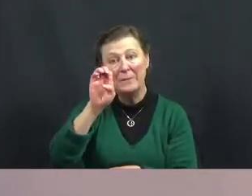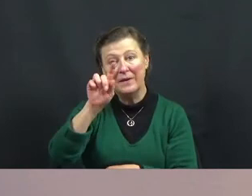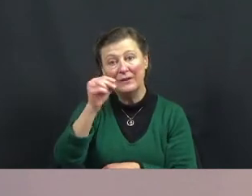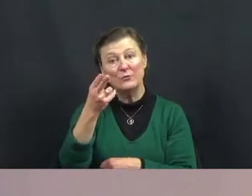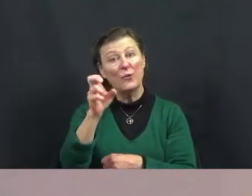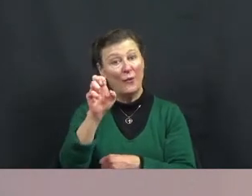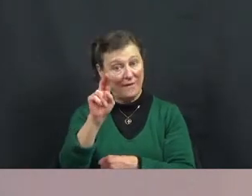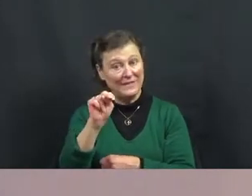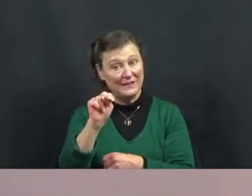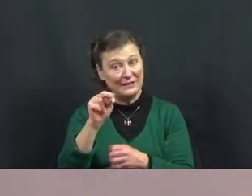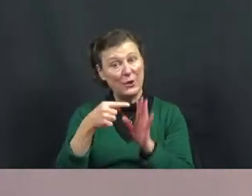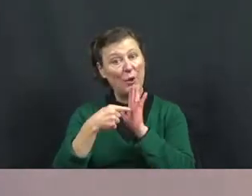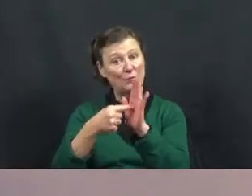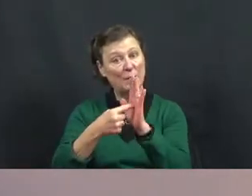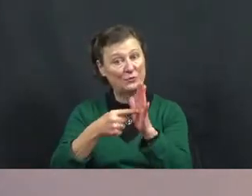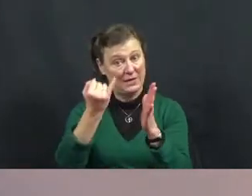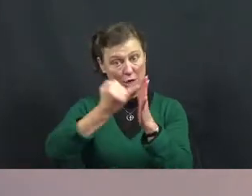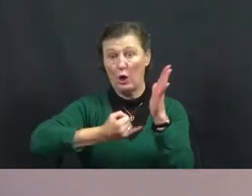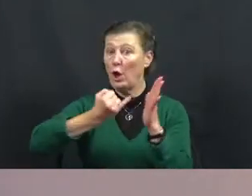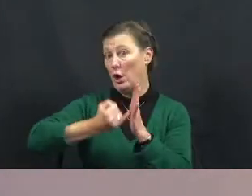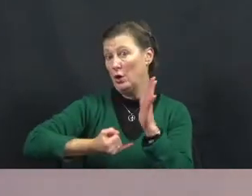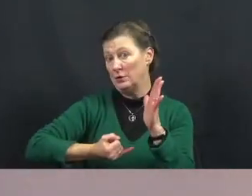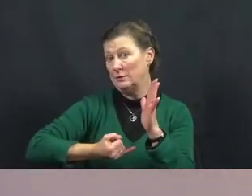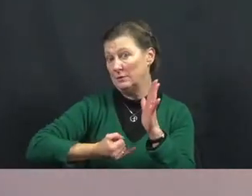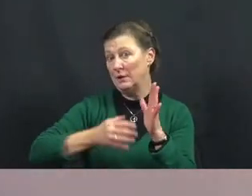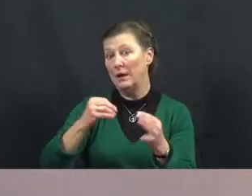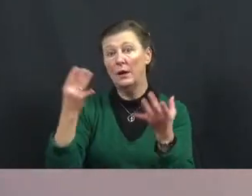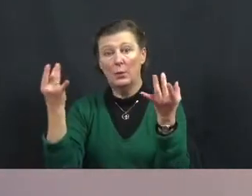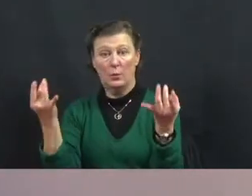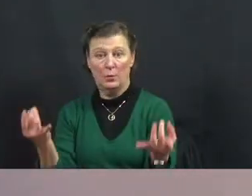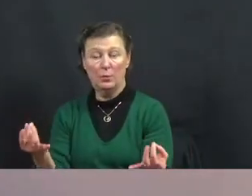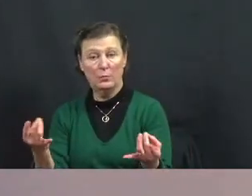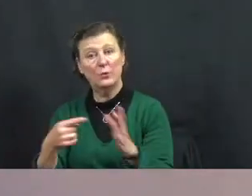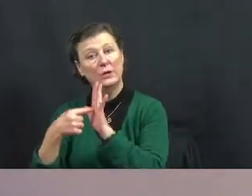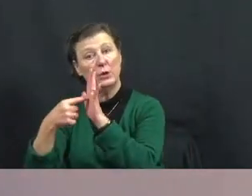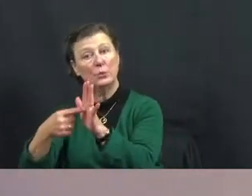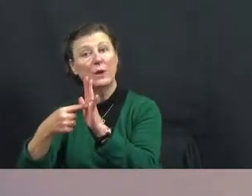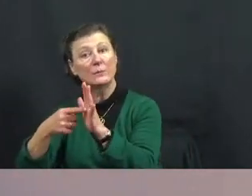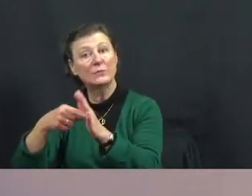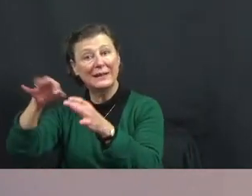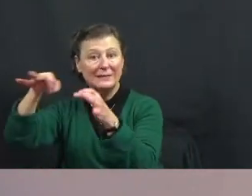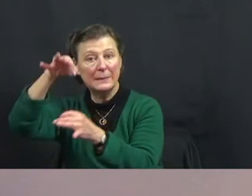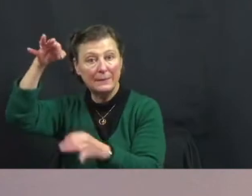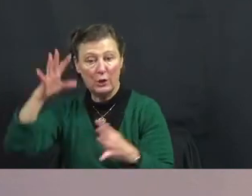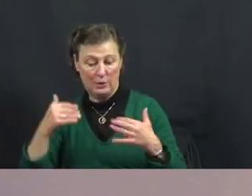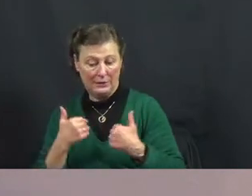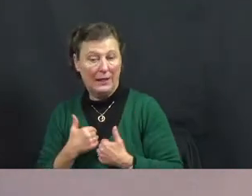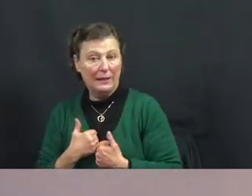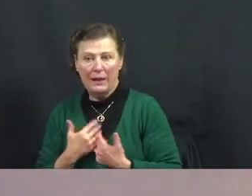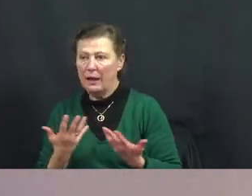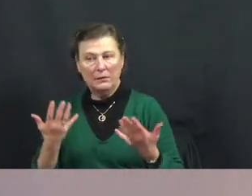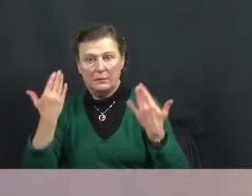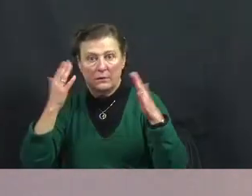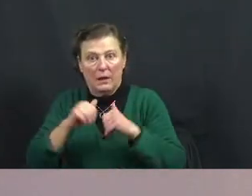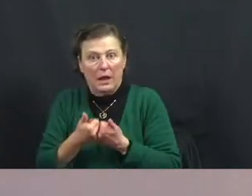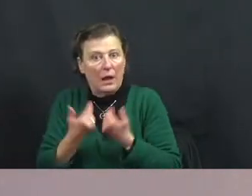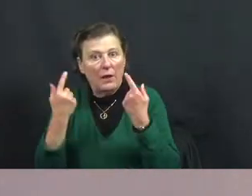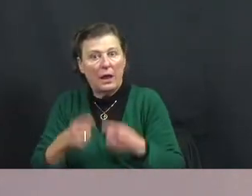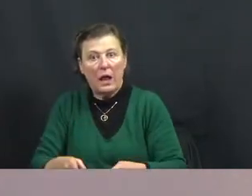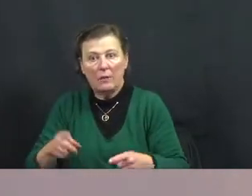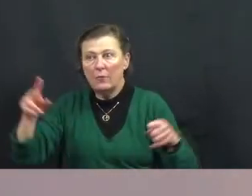Beethoven, representing art, and the Buddha, representing spirituality, I don't know how it happened, but